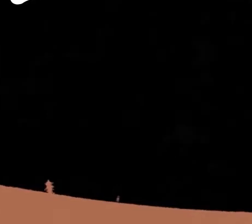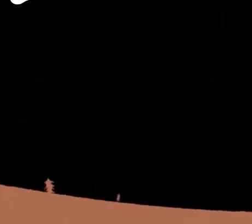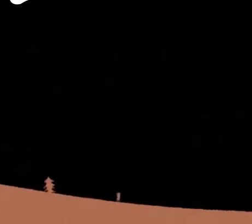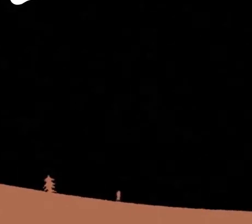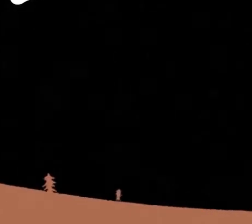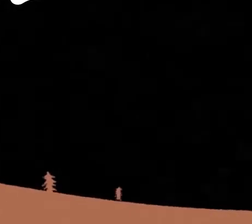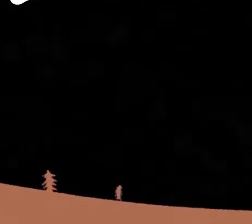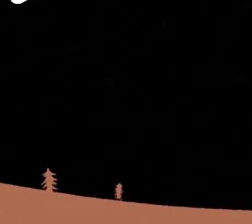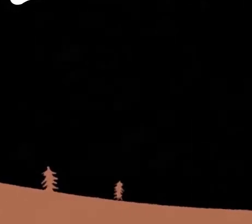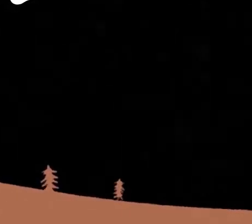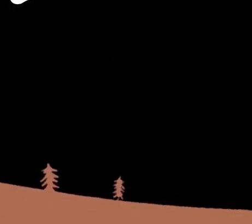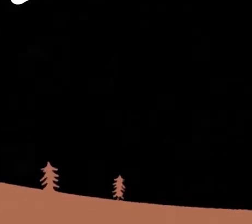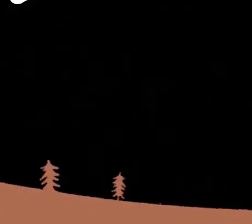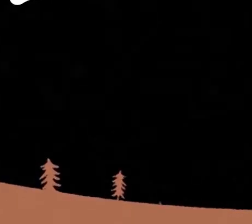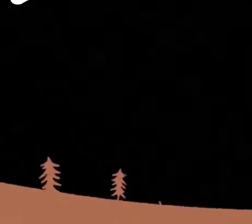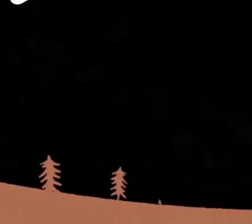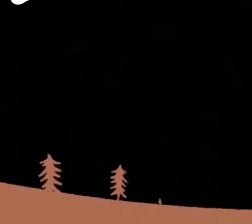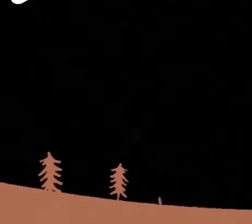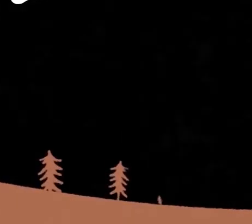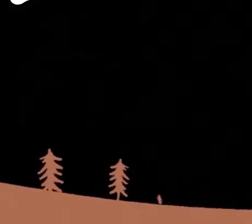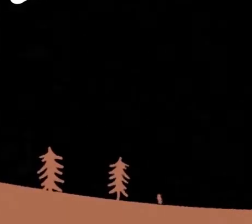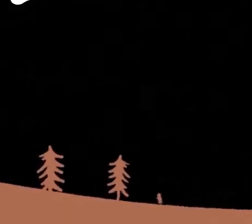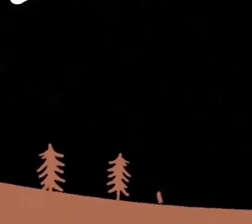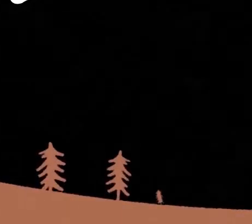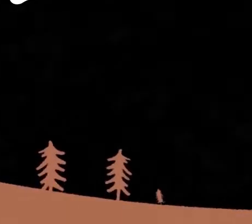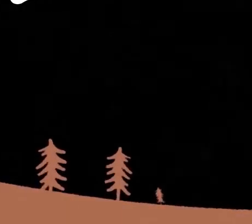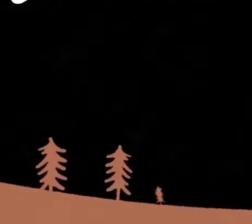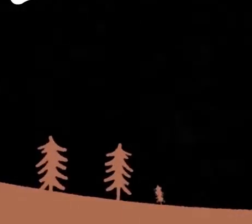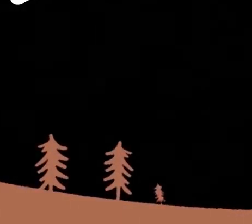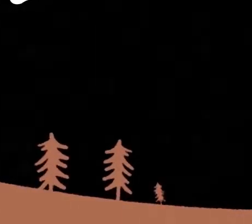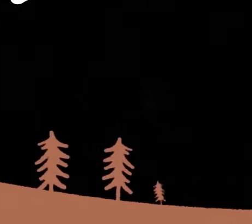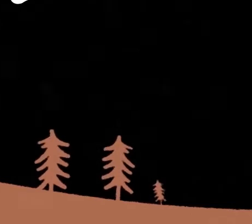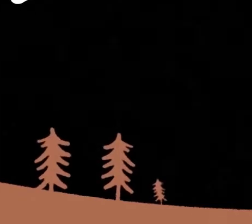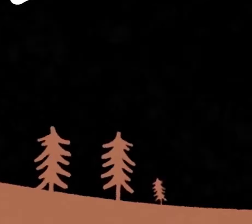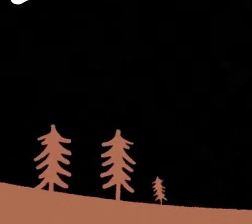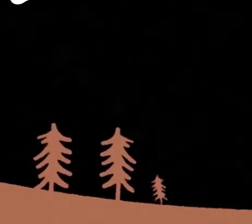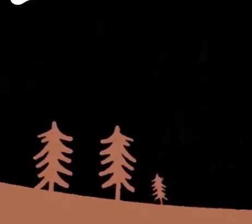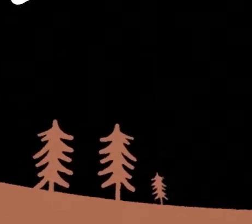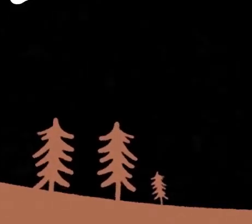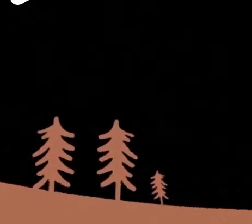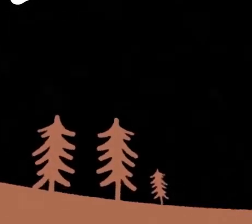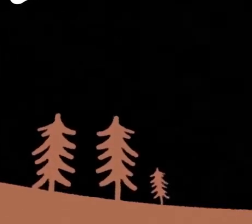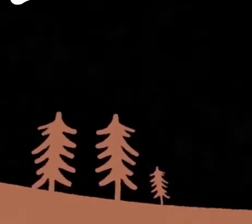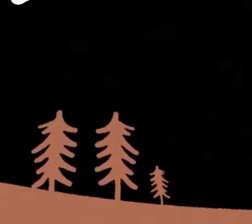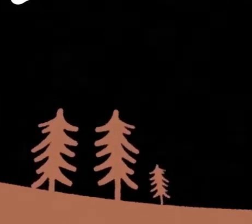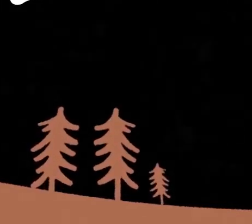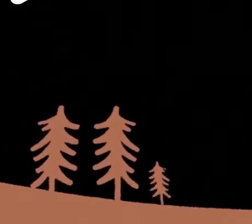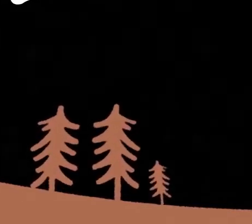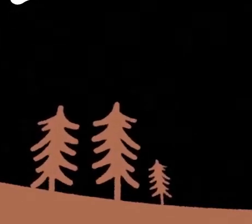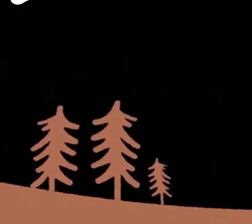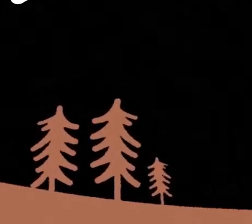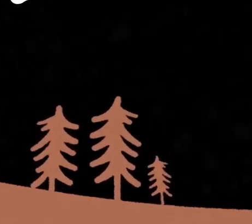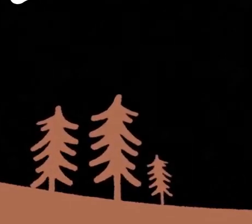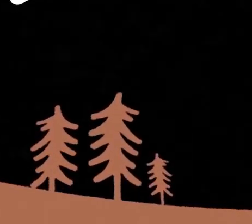a tether to maintain and preserve access to air and water, and also our relationships to plant and animal life.